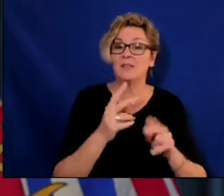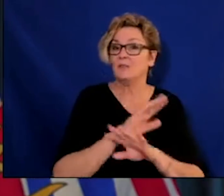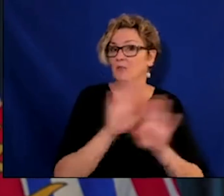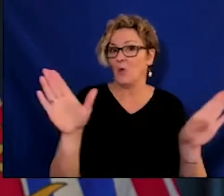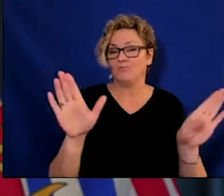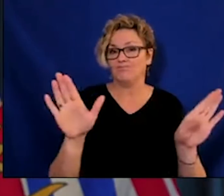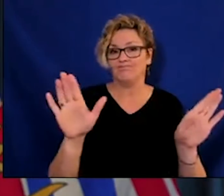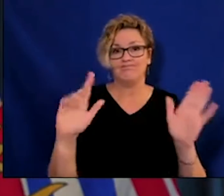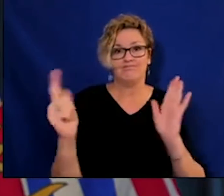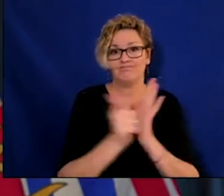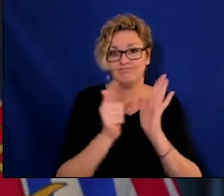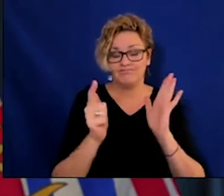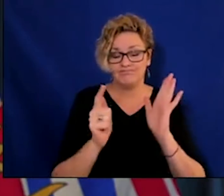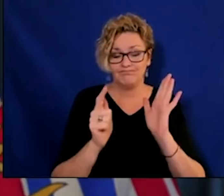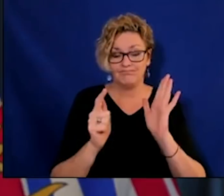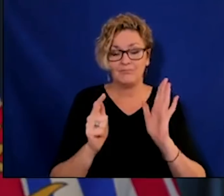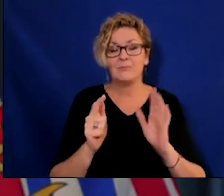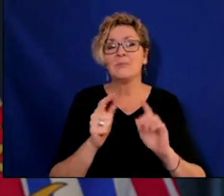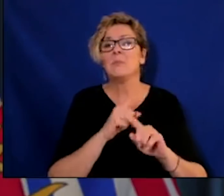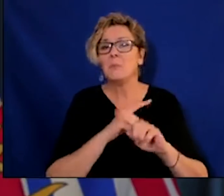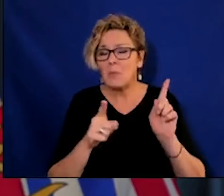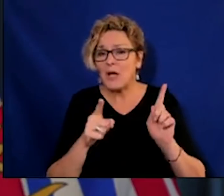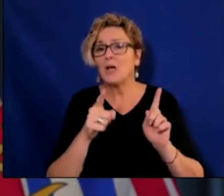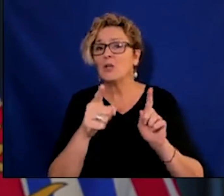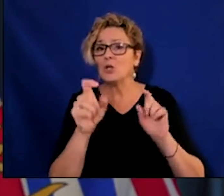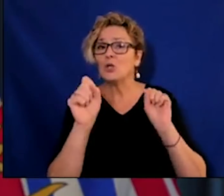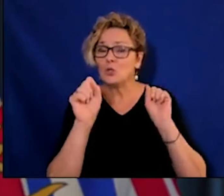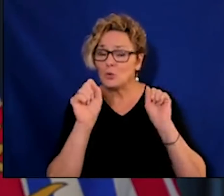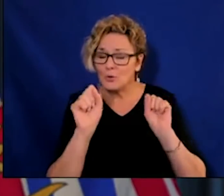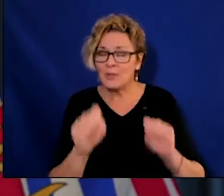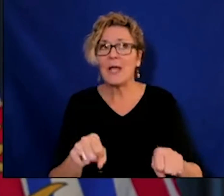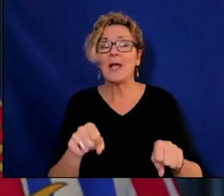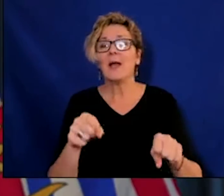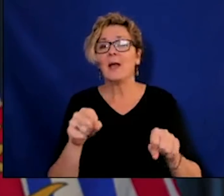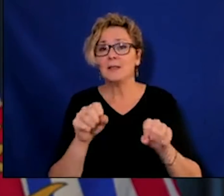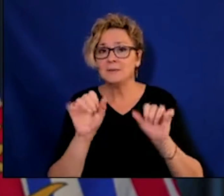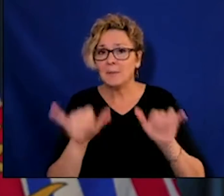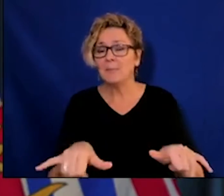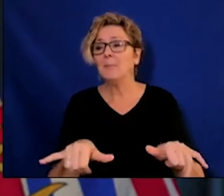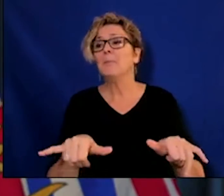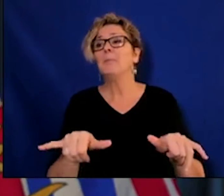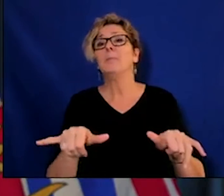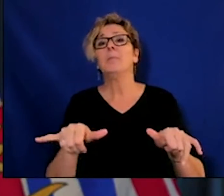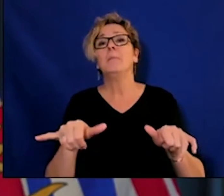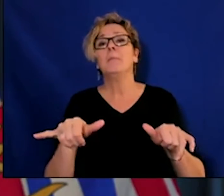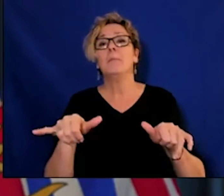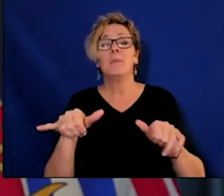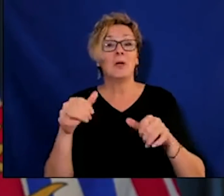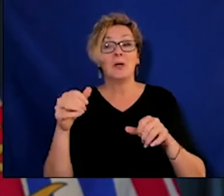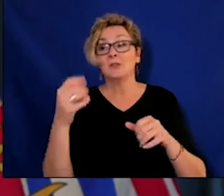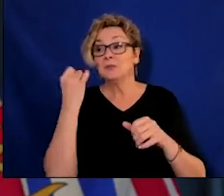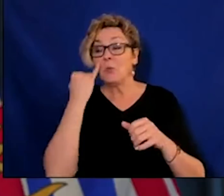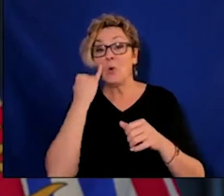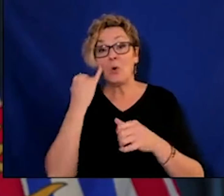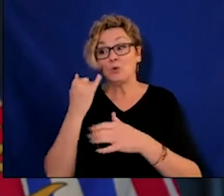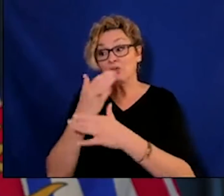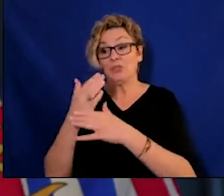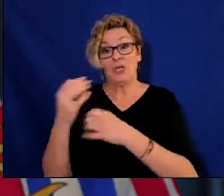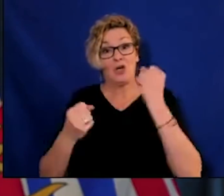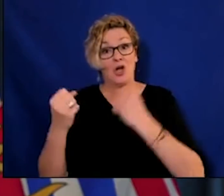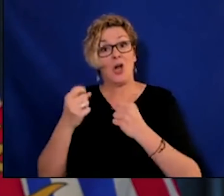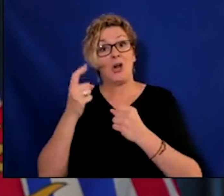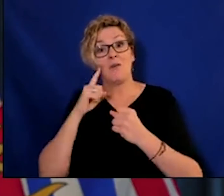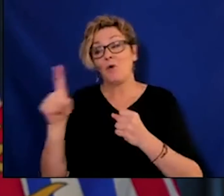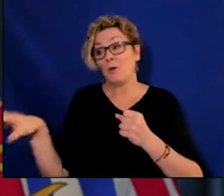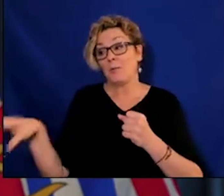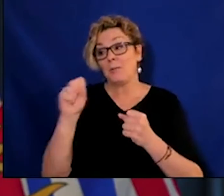mean that you can carpool to take your children to school. It does mean that grandparents can care for children. But what we